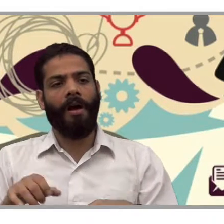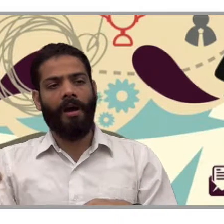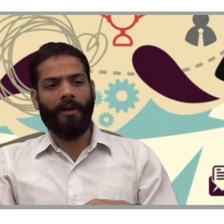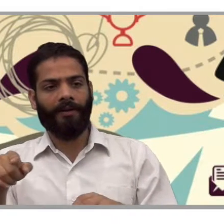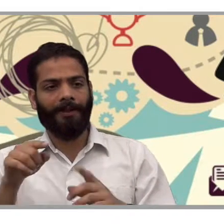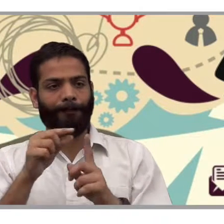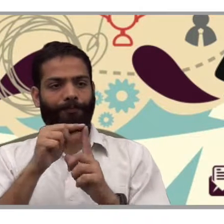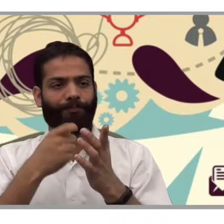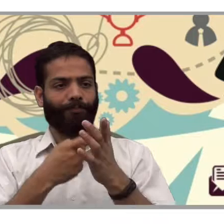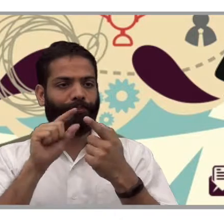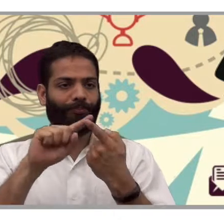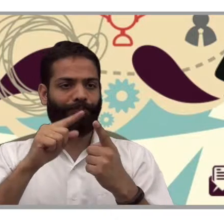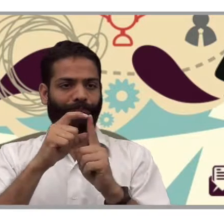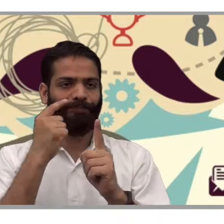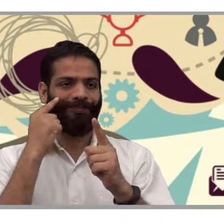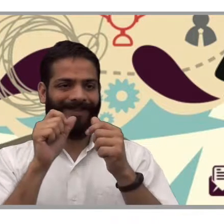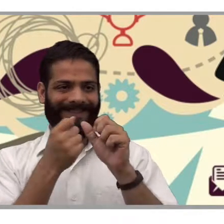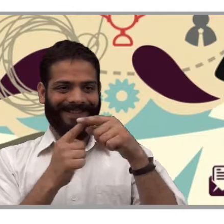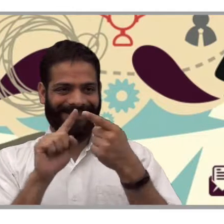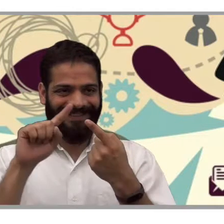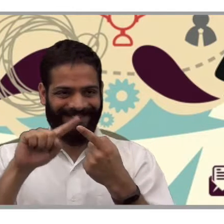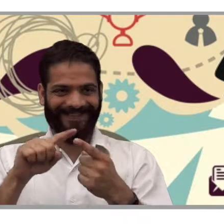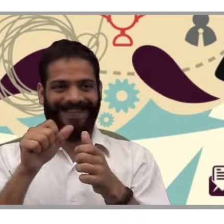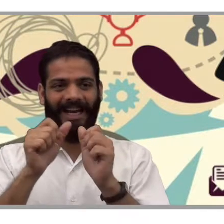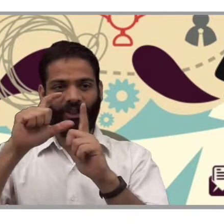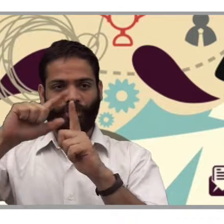is always postnominal.